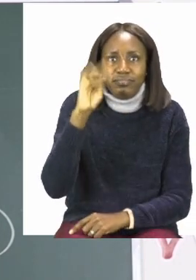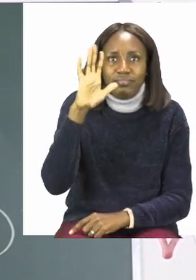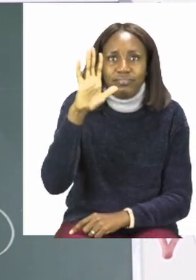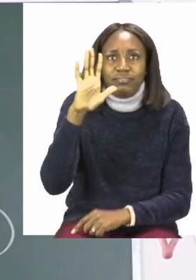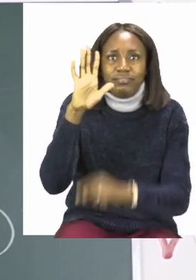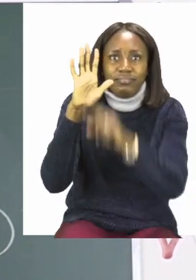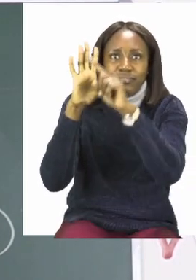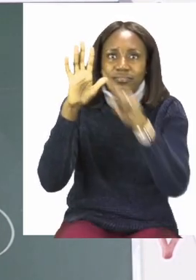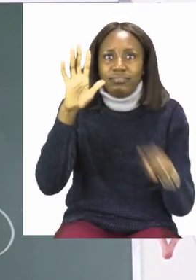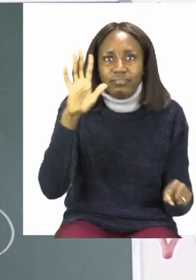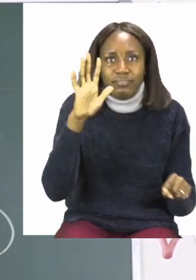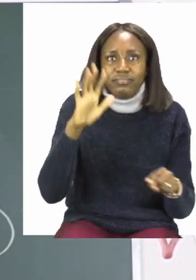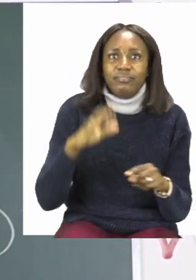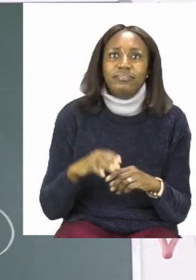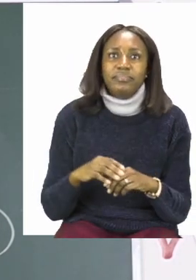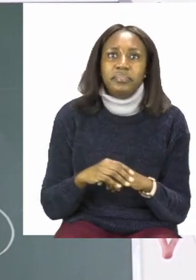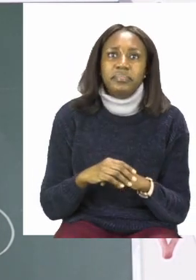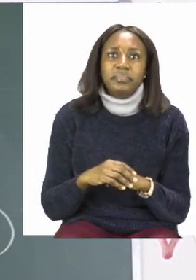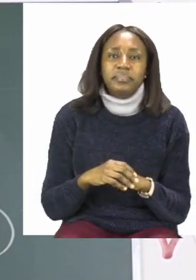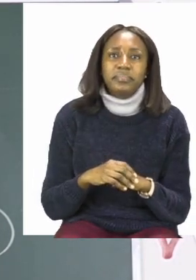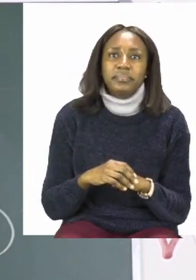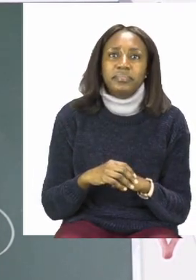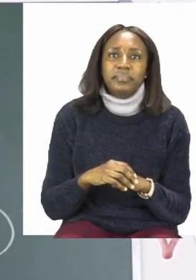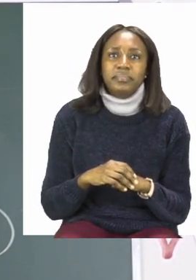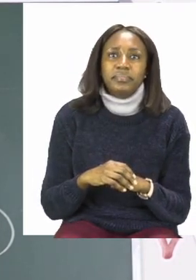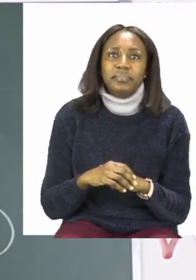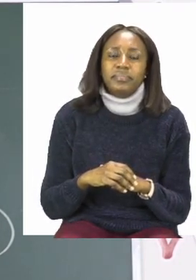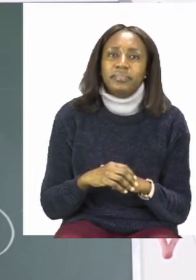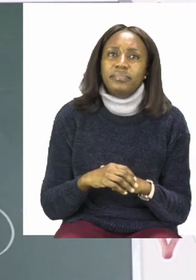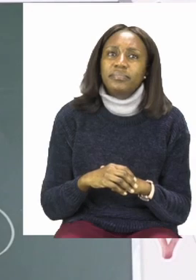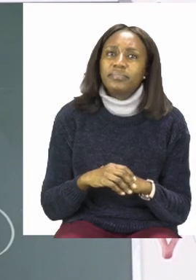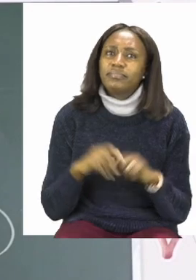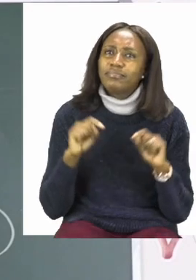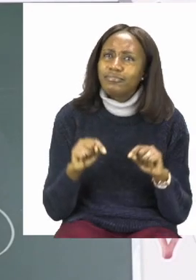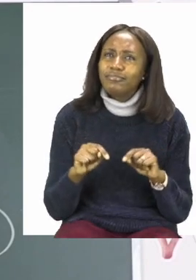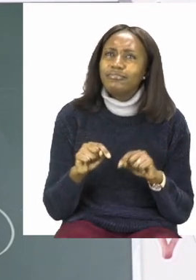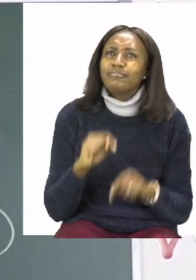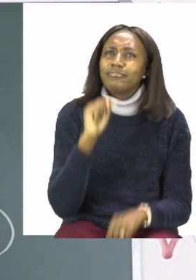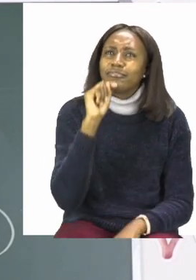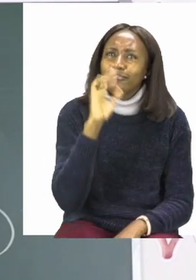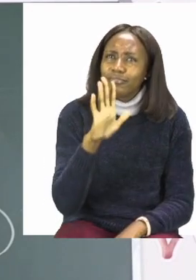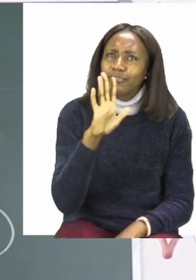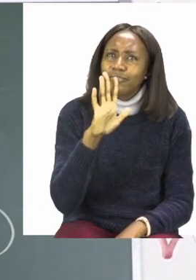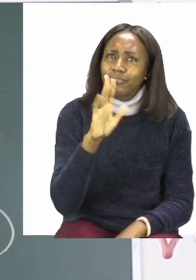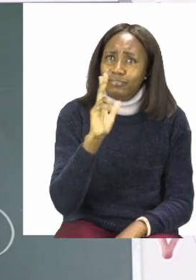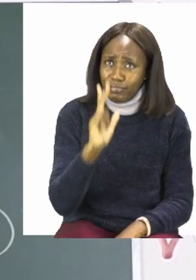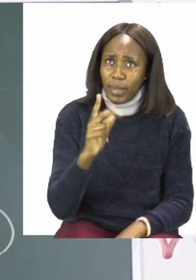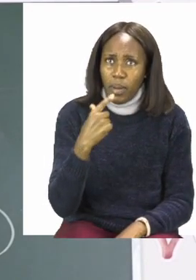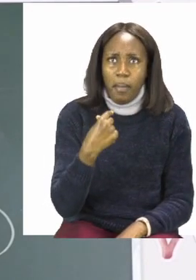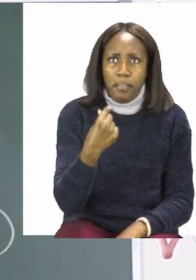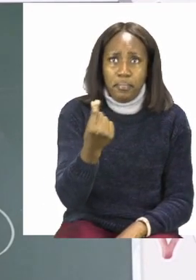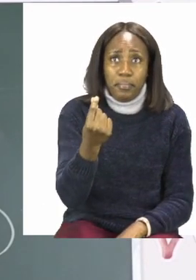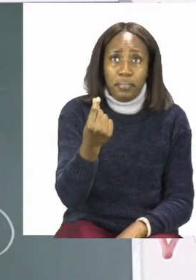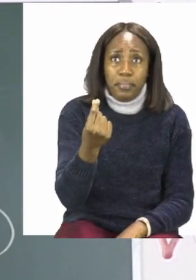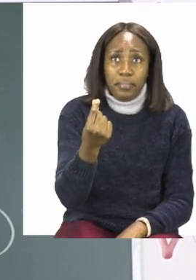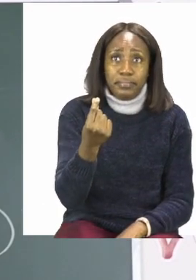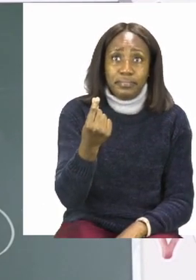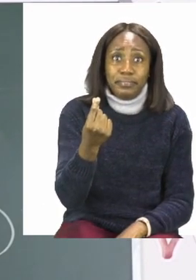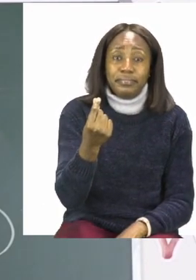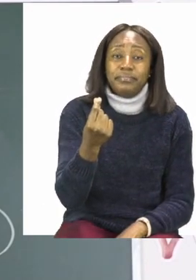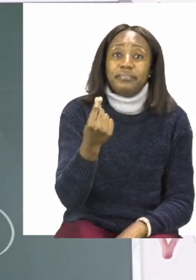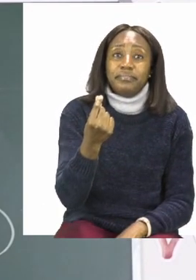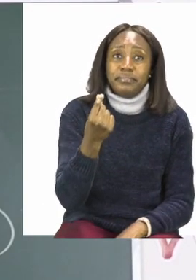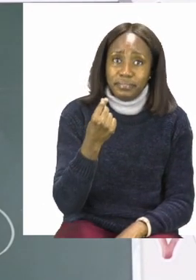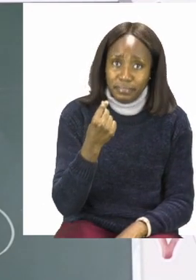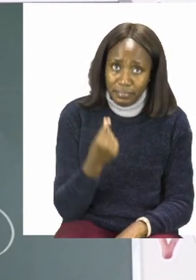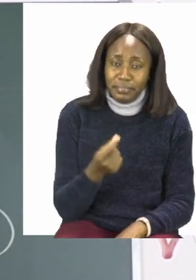5. So 5 people walked away. That is the same number that